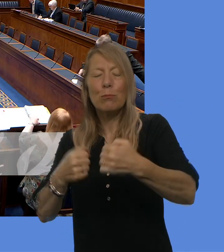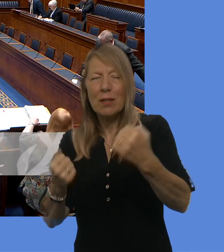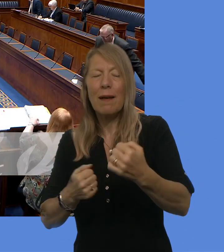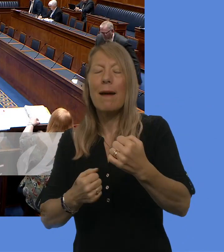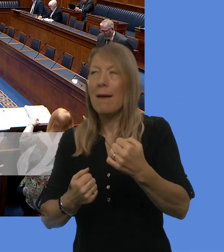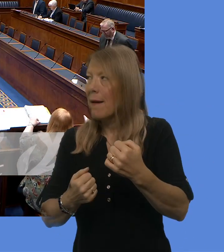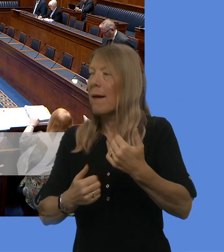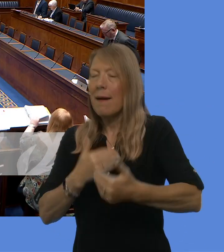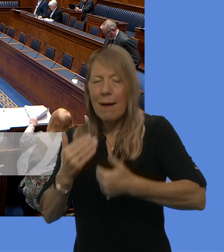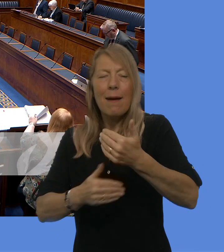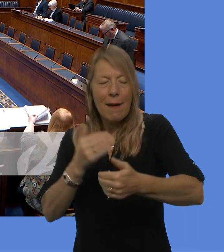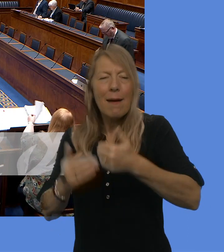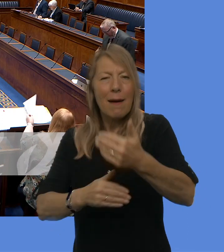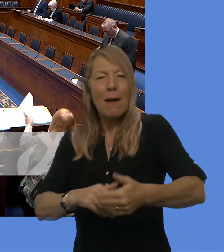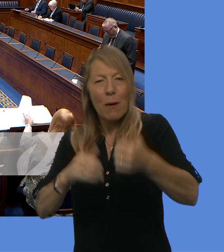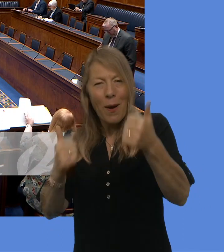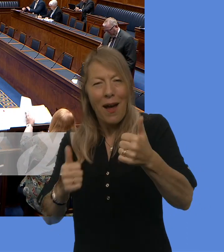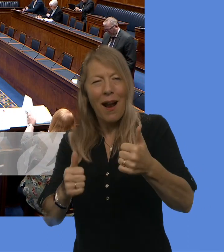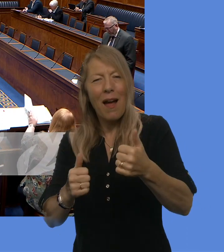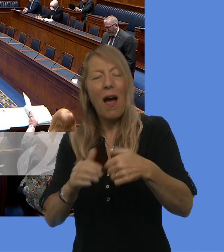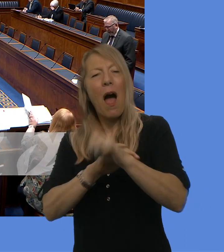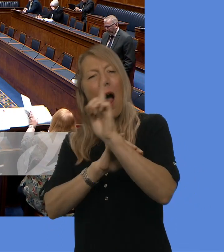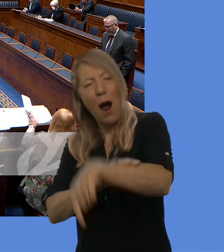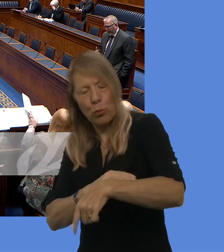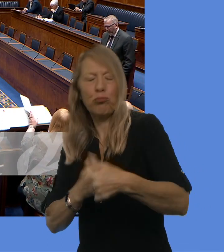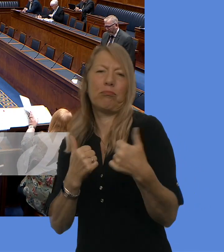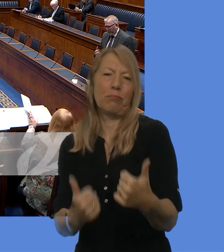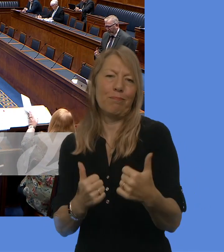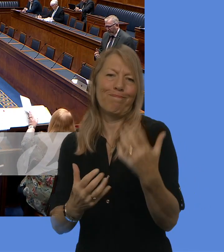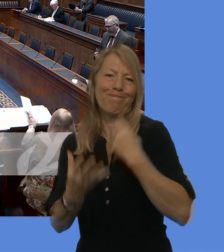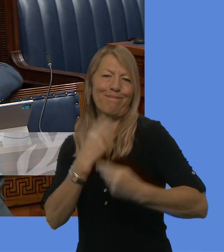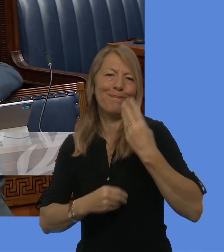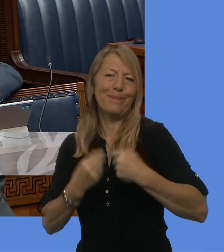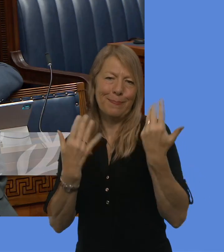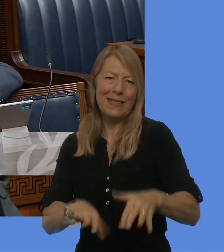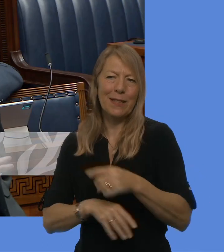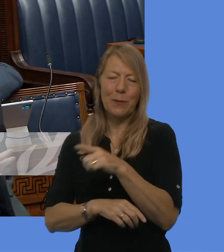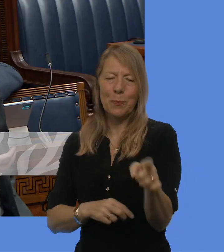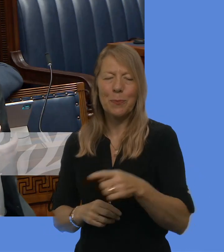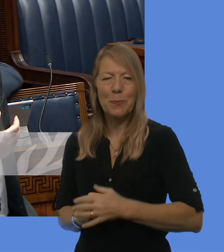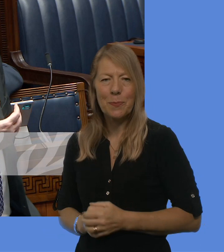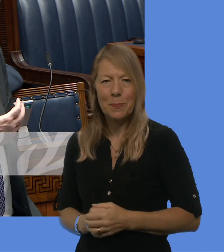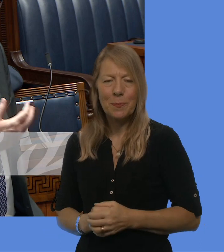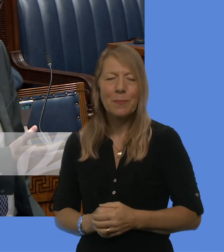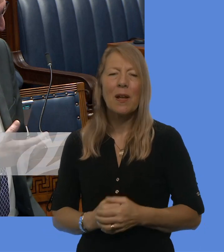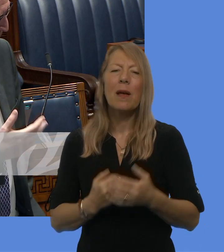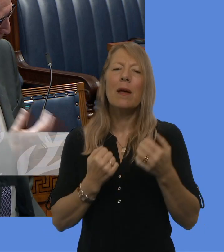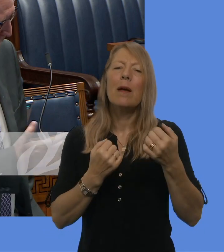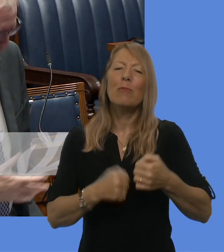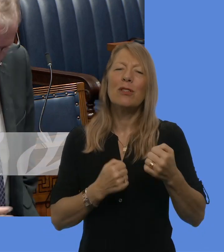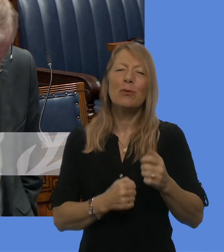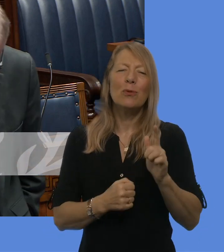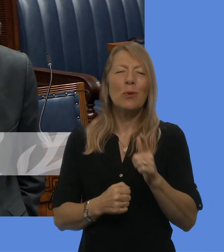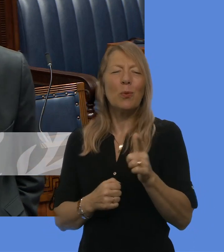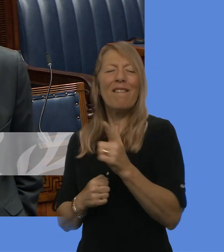Thank you, Mr. Speaker. I thank the Minister. The Prisons 25 by 25 is important. One of the key issues is our people, and